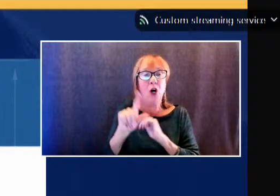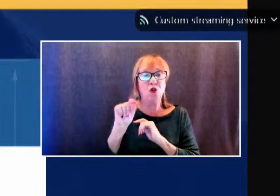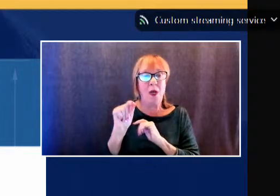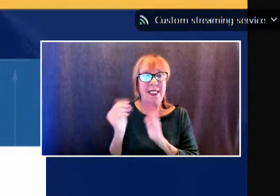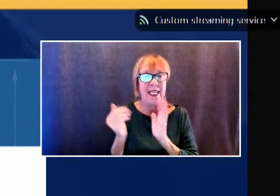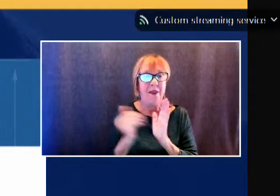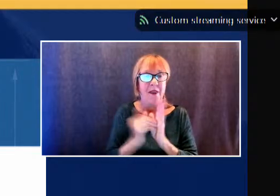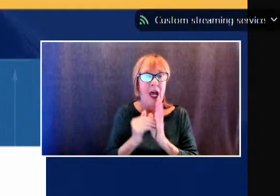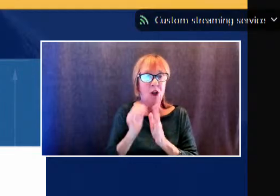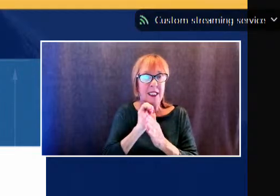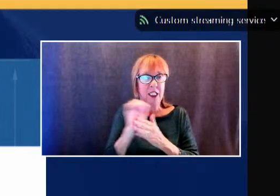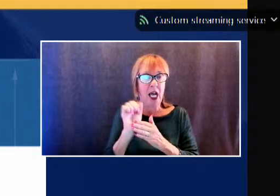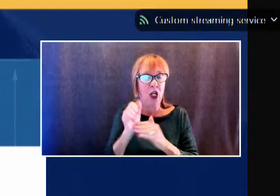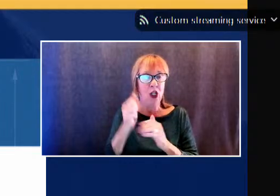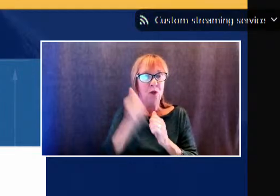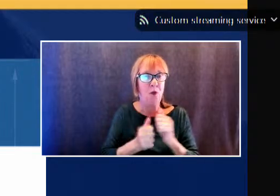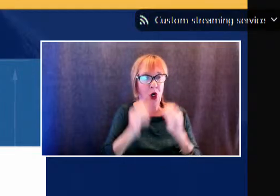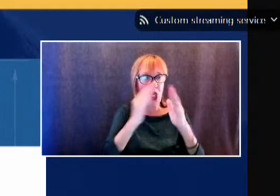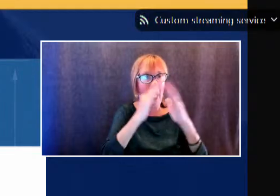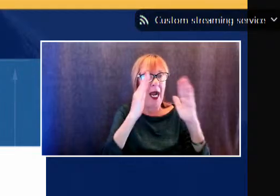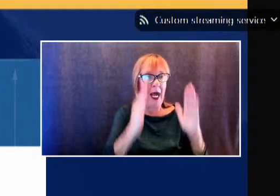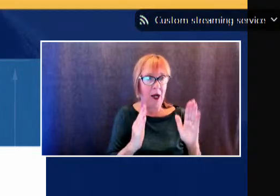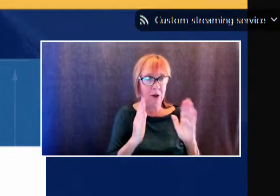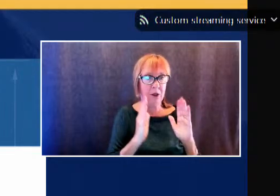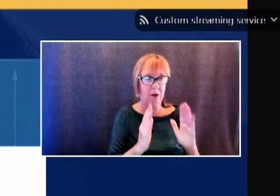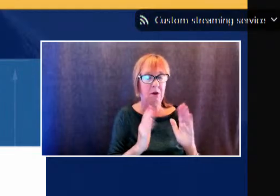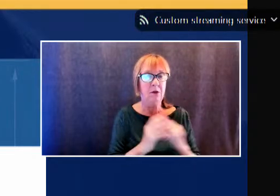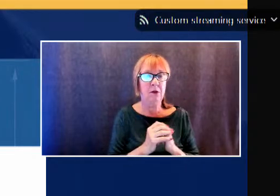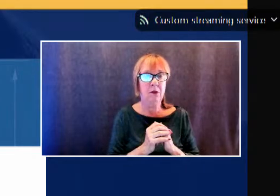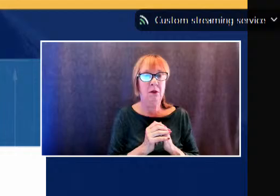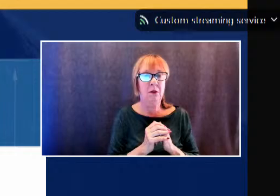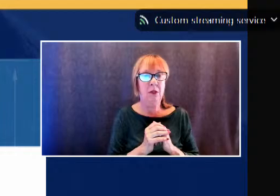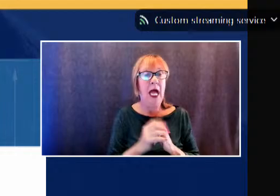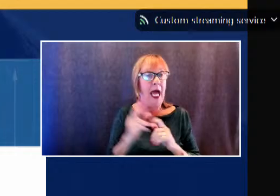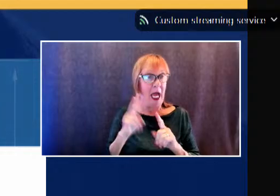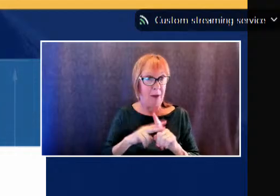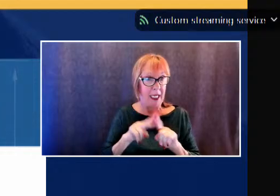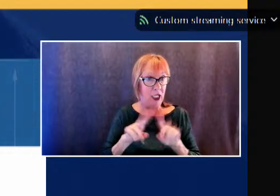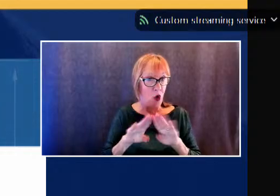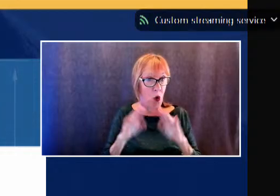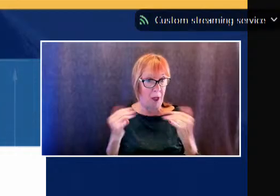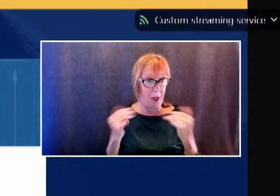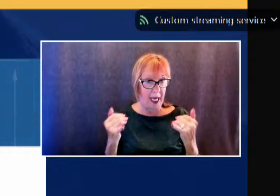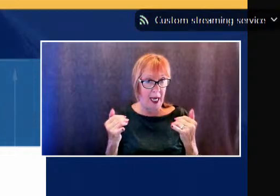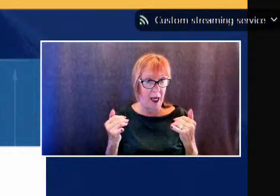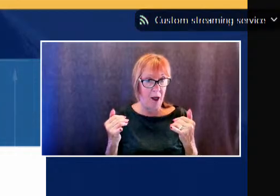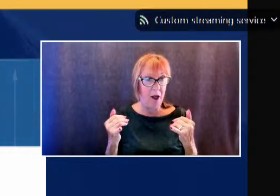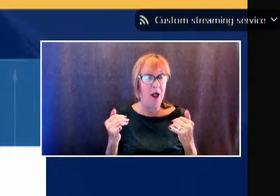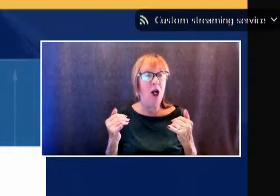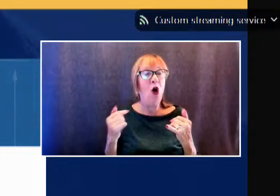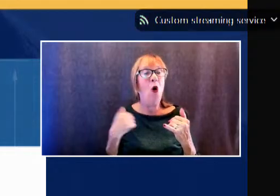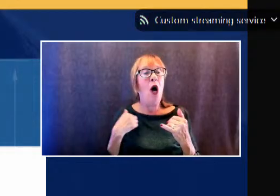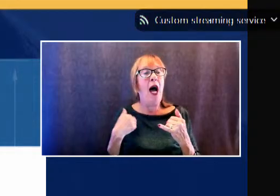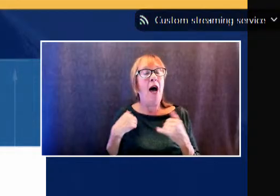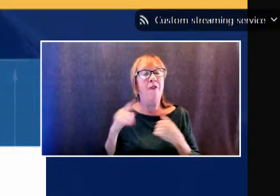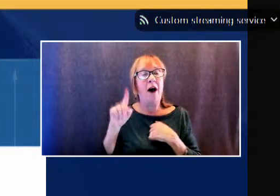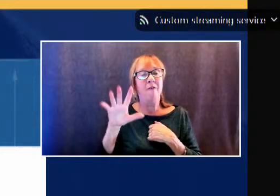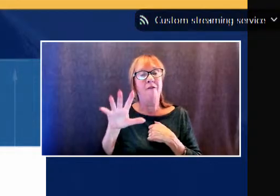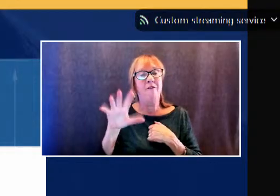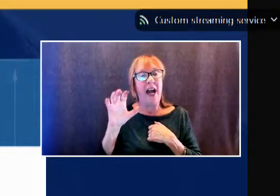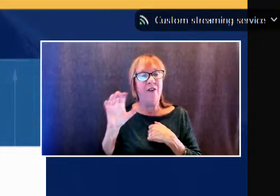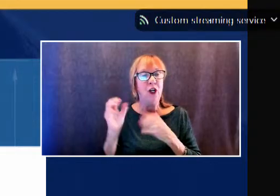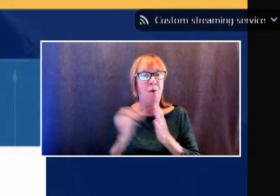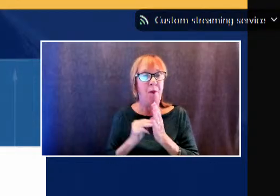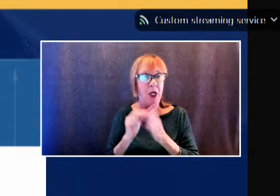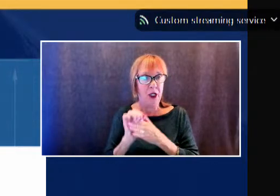household. Applications are open. There was $105 million allocated to this program, and